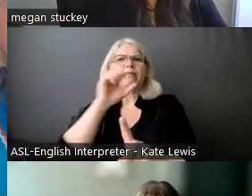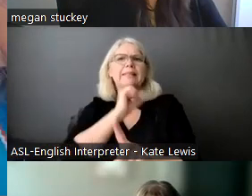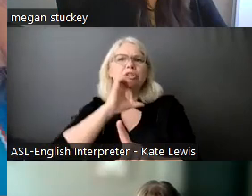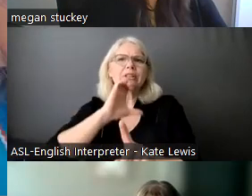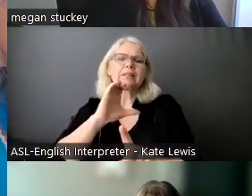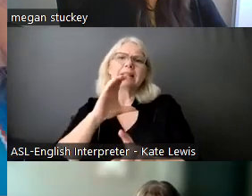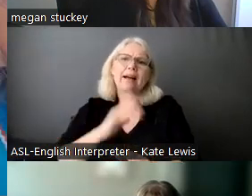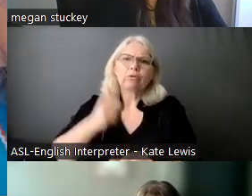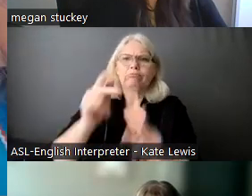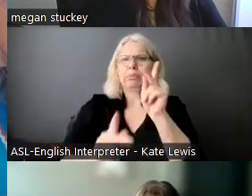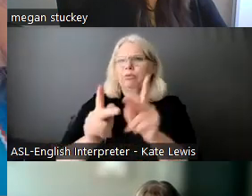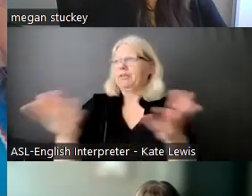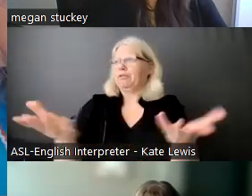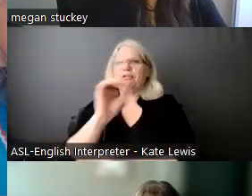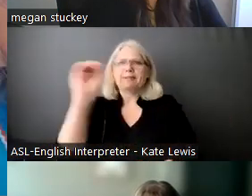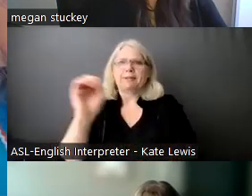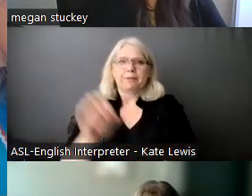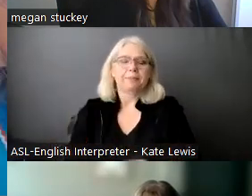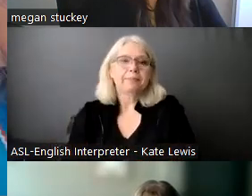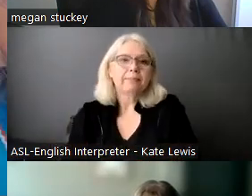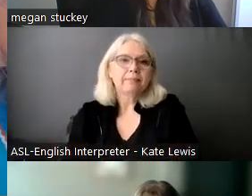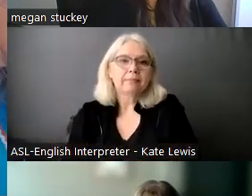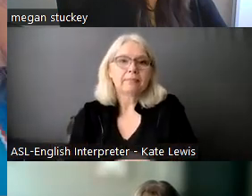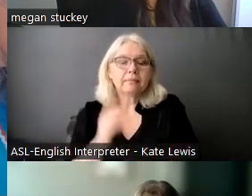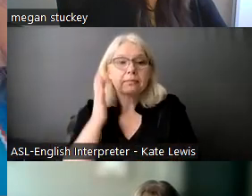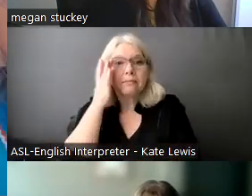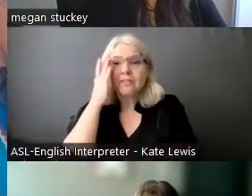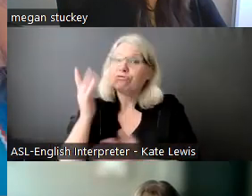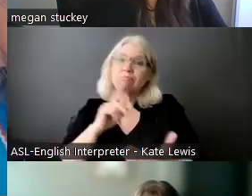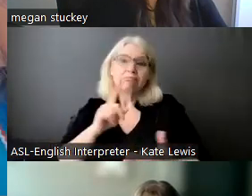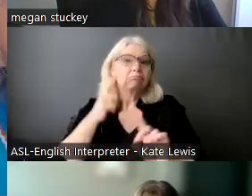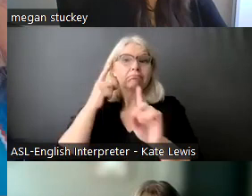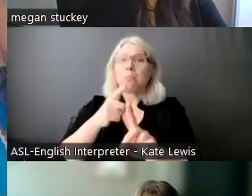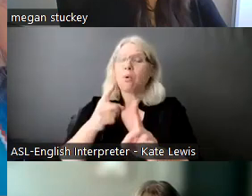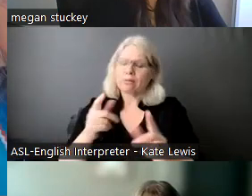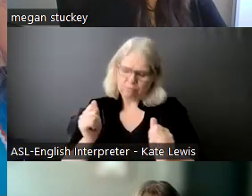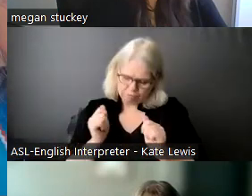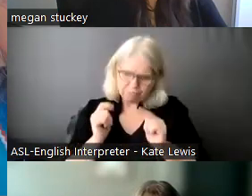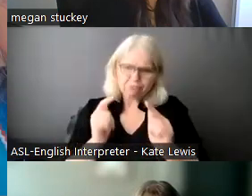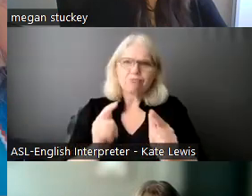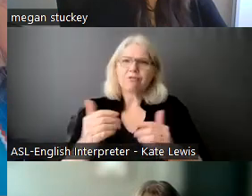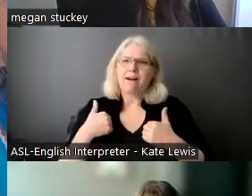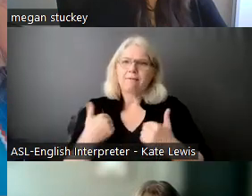We always say, simply put, we all have a role to play. And Elder Abuse